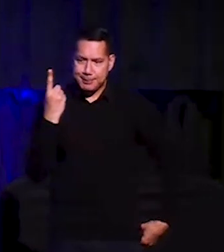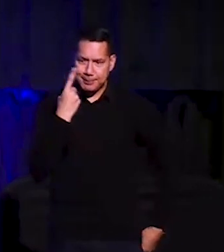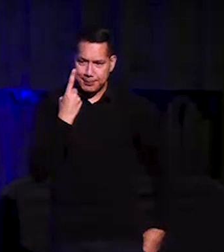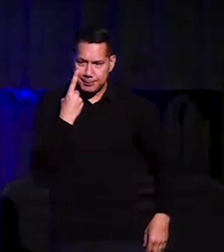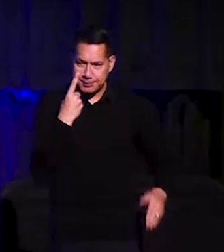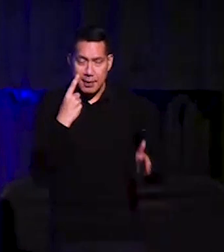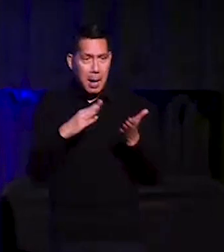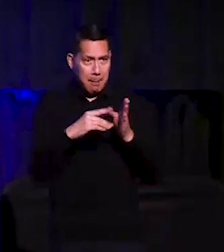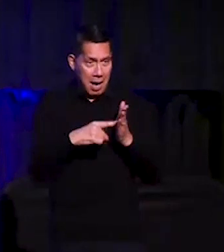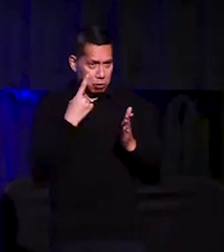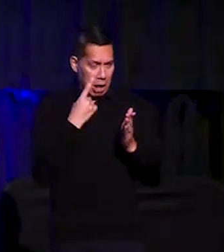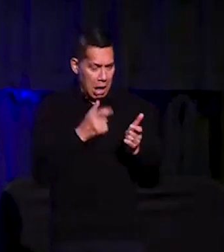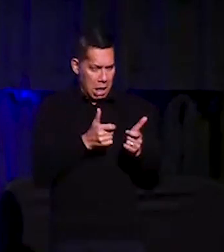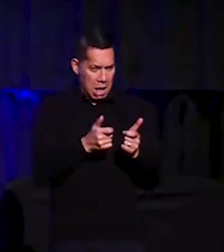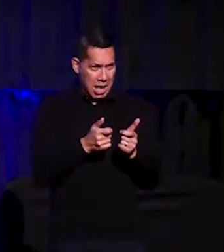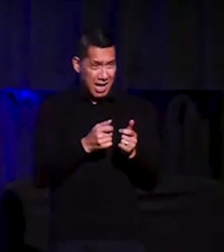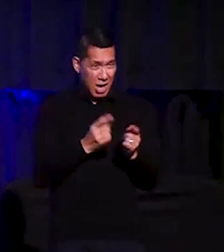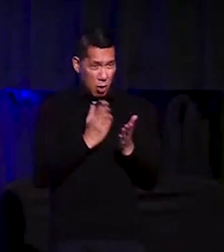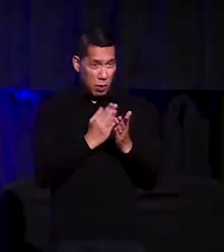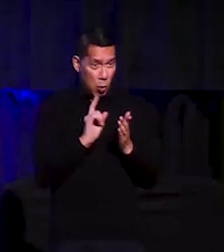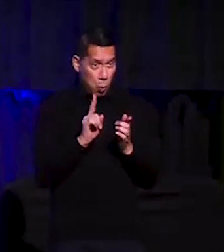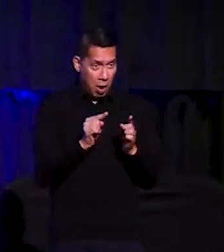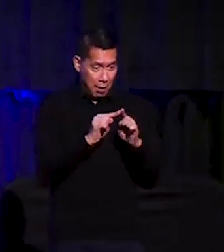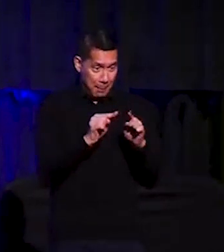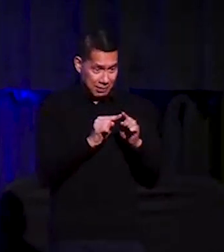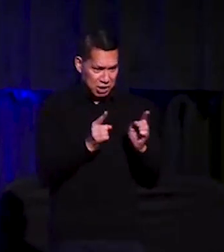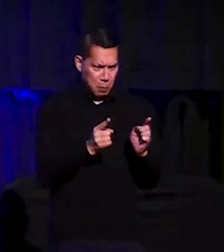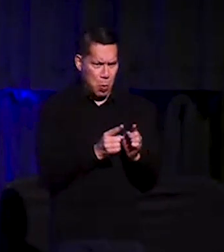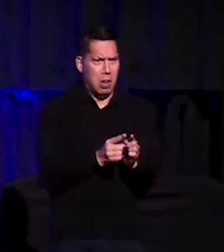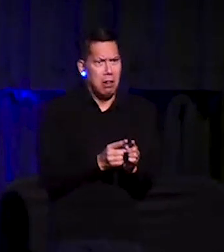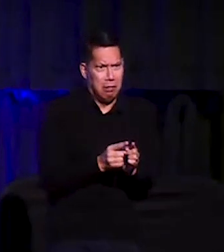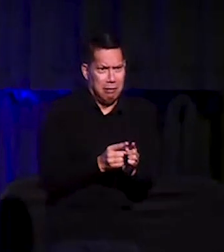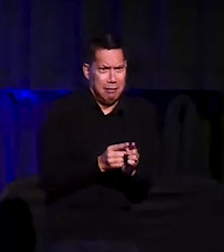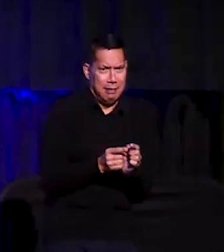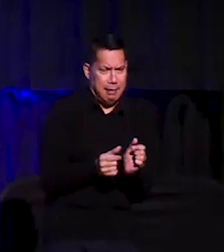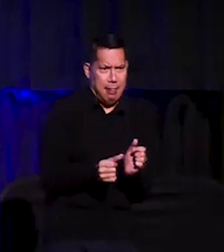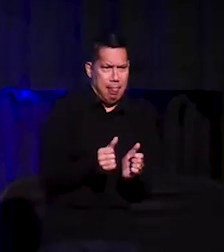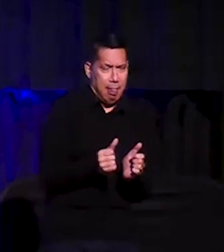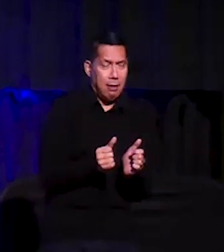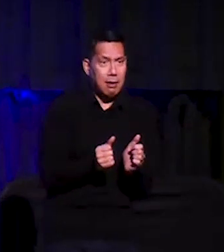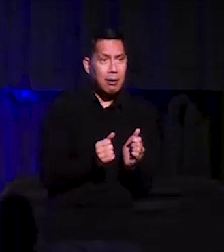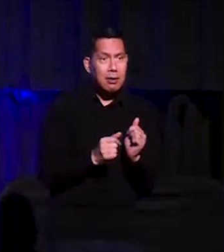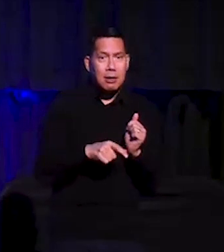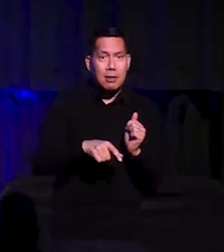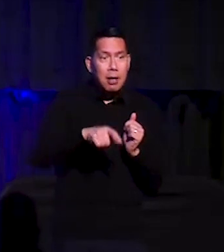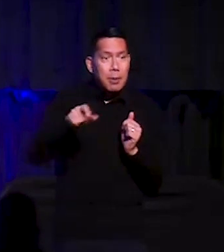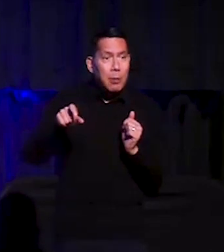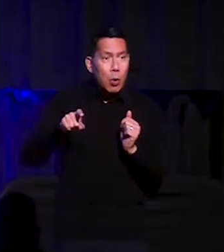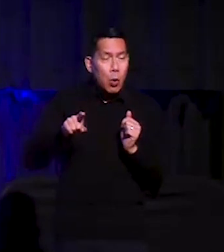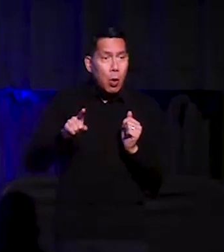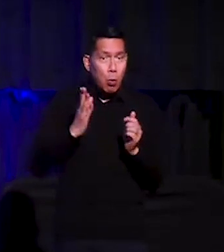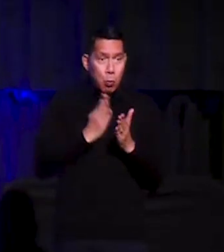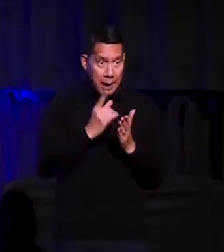the controllers and remapping those tiny buttons to the controllers. And so that people with limited mobilities can